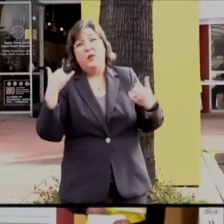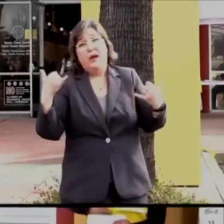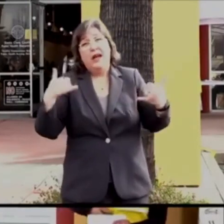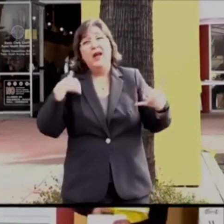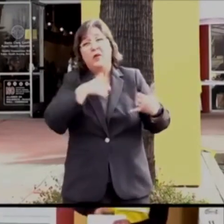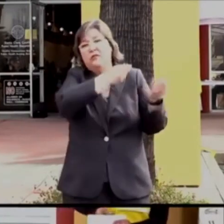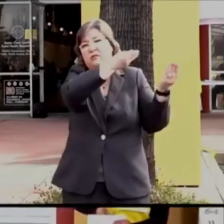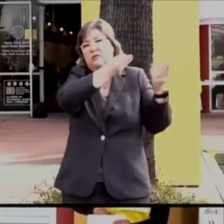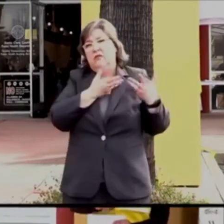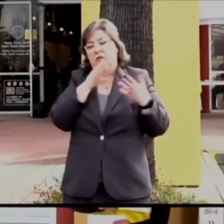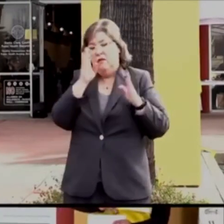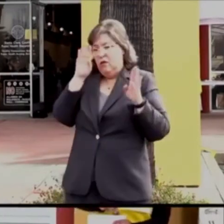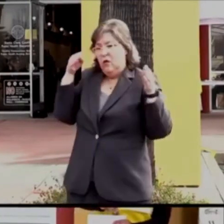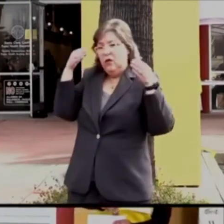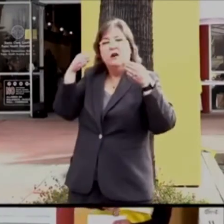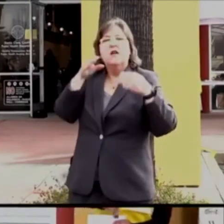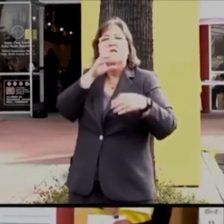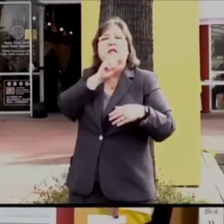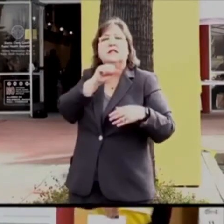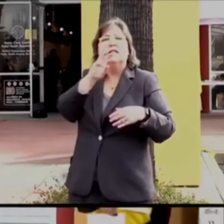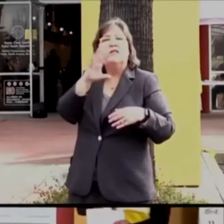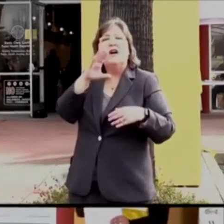who is eligible currently in our county.